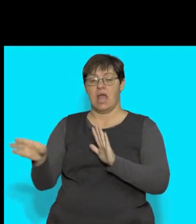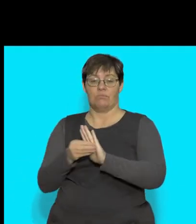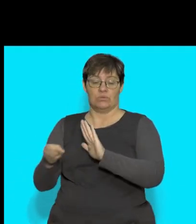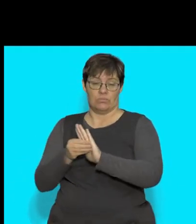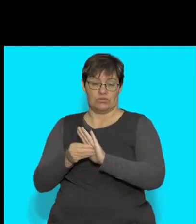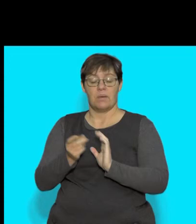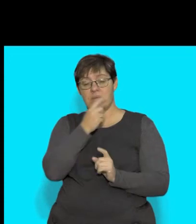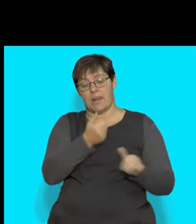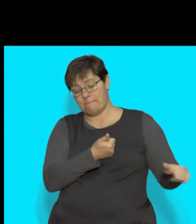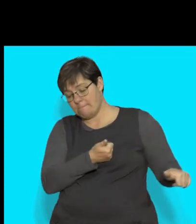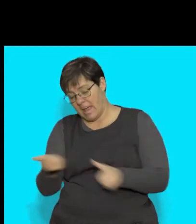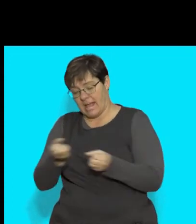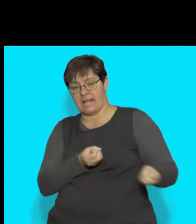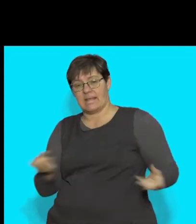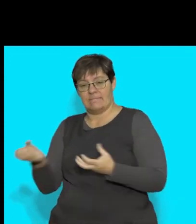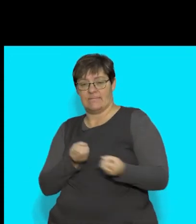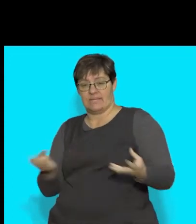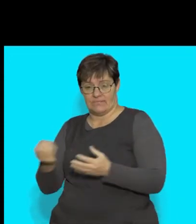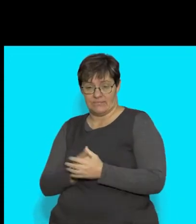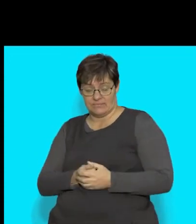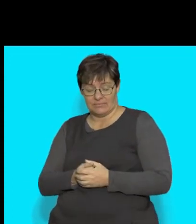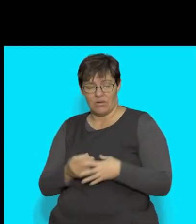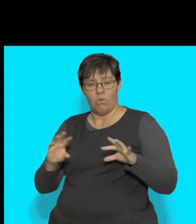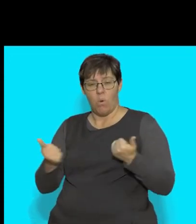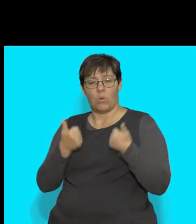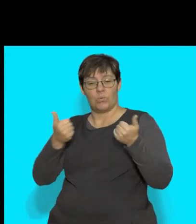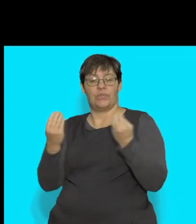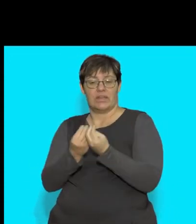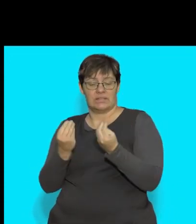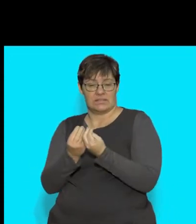tubular reabsorption.